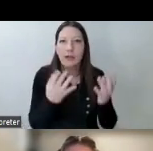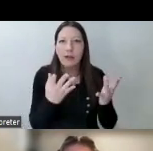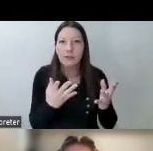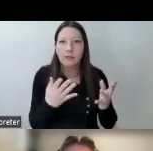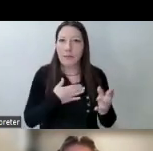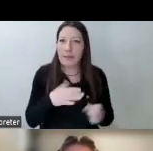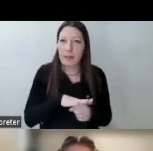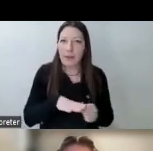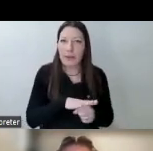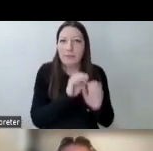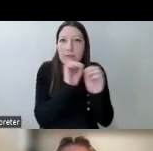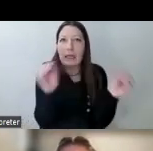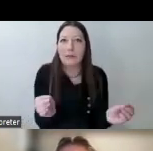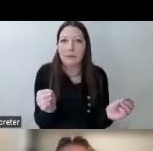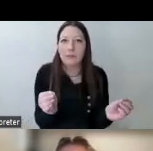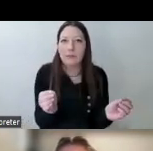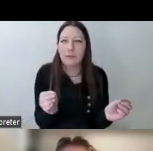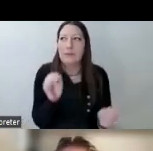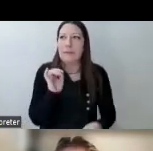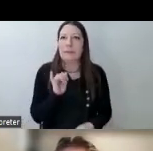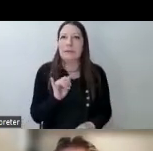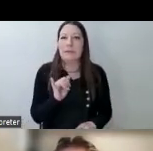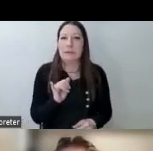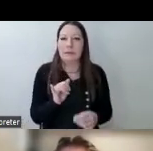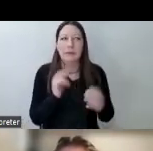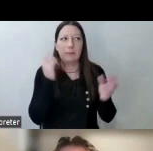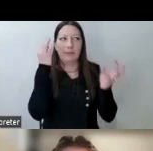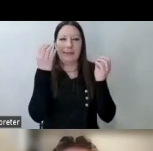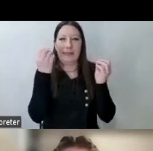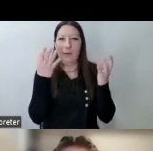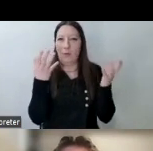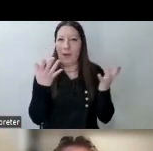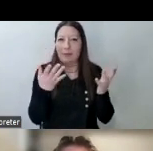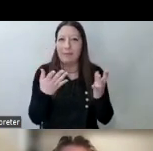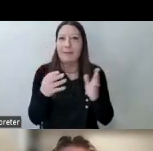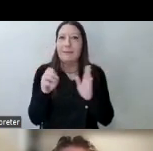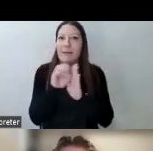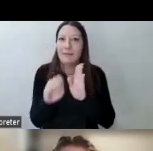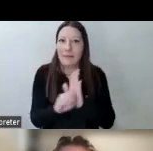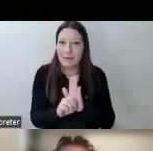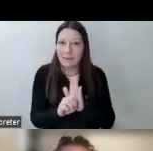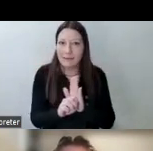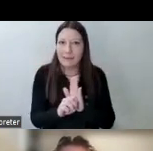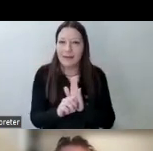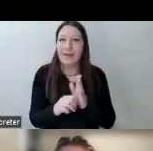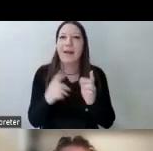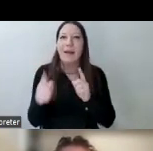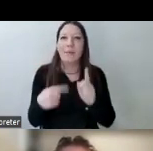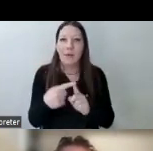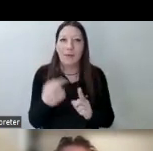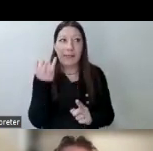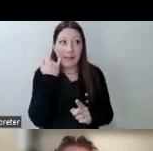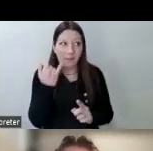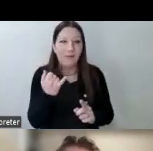So that really took me down a path of thinking about the ethical implications of waiting for or depending on environmental